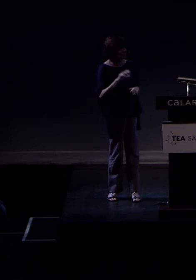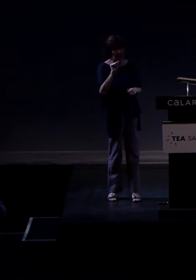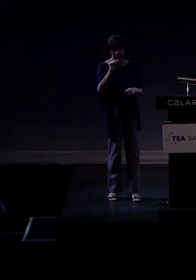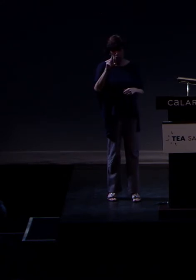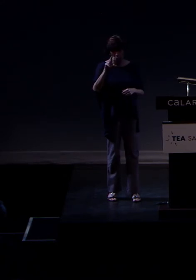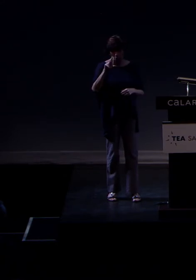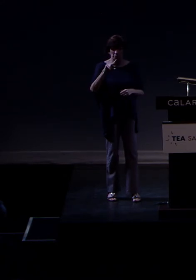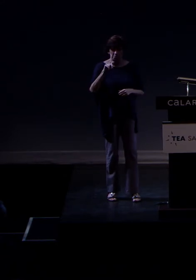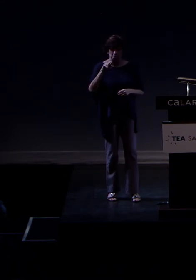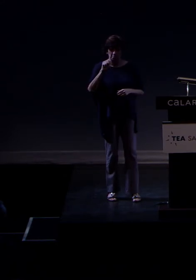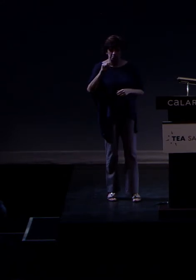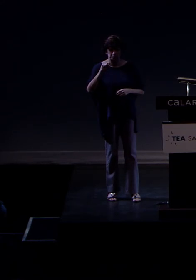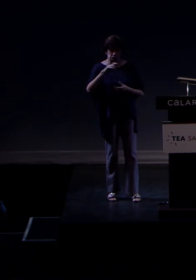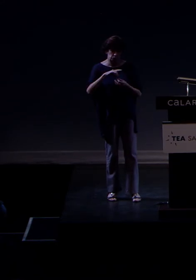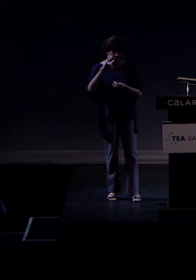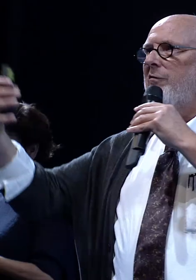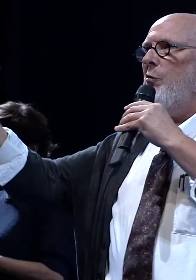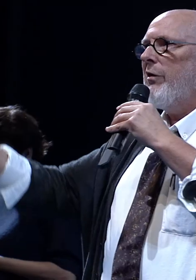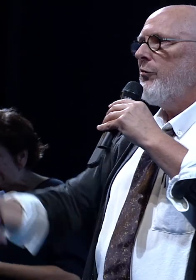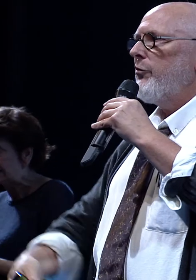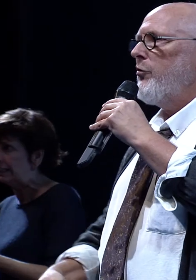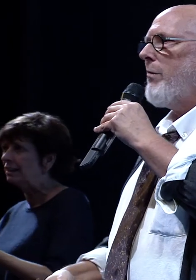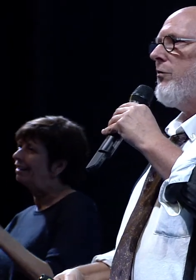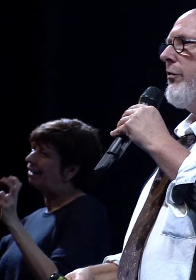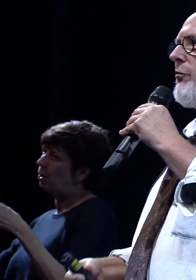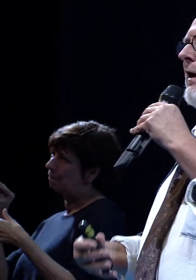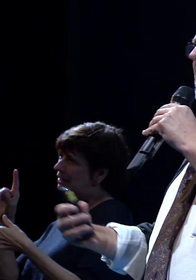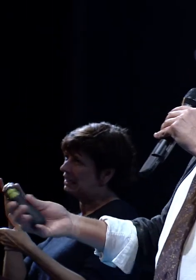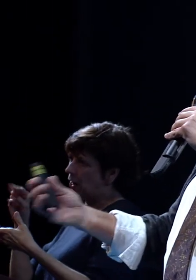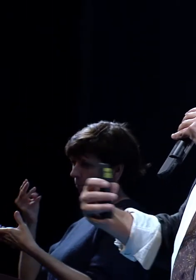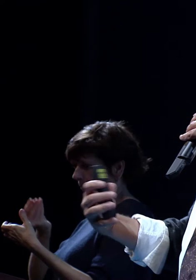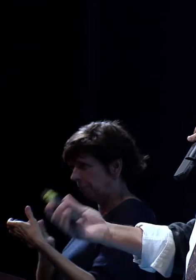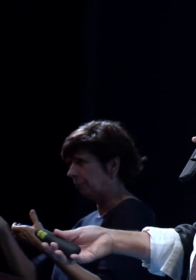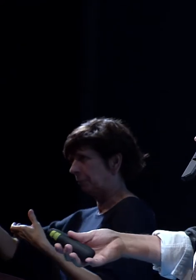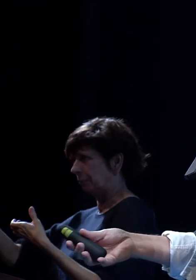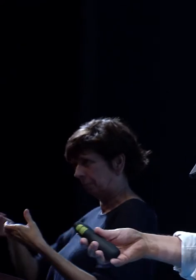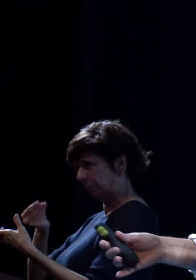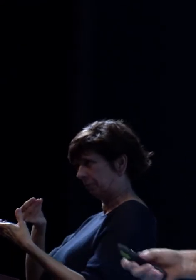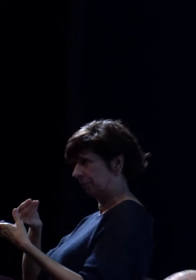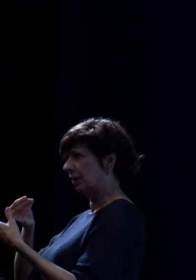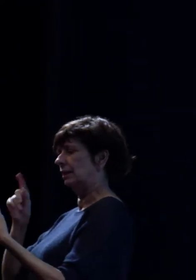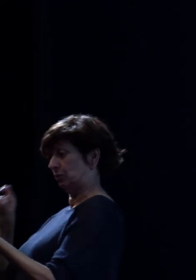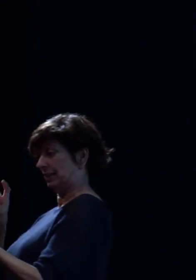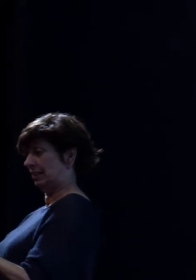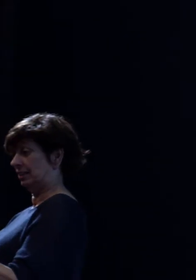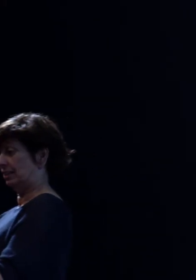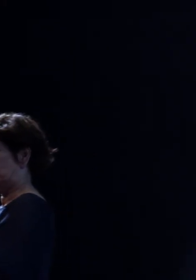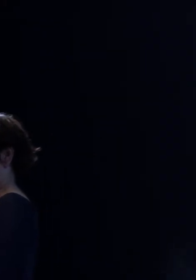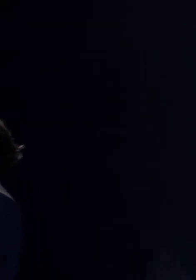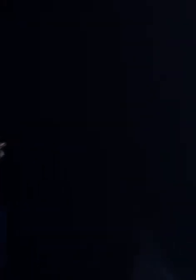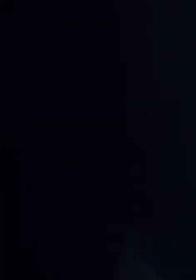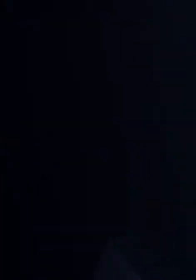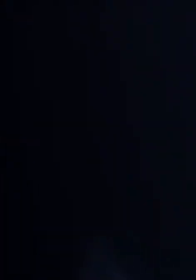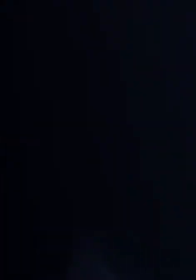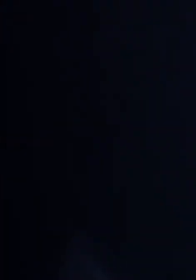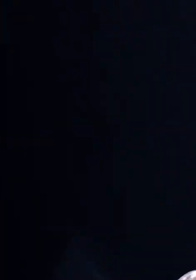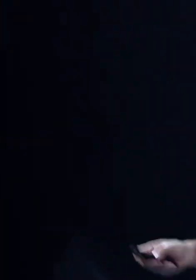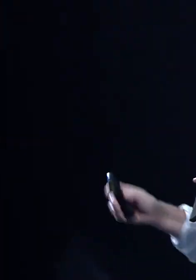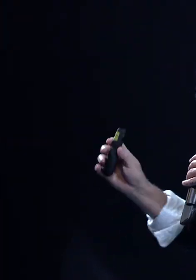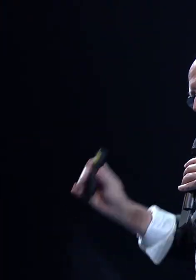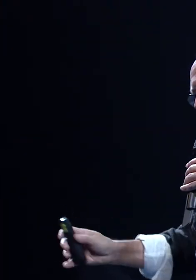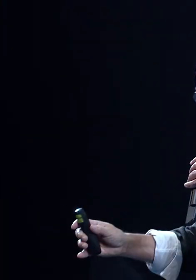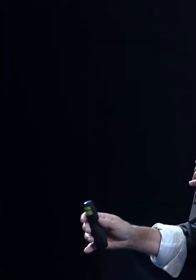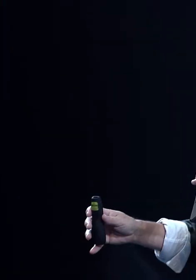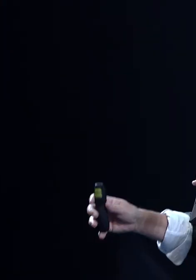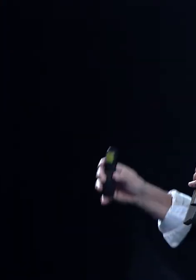it requires mediated devices. You have to view it through a two-dimensional screen instead of a three-dimensional space. So I don't think these are great options either.